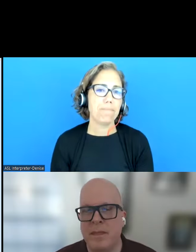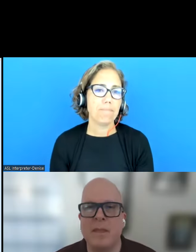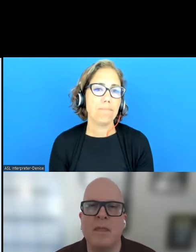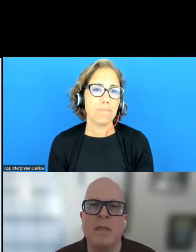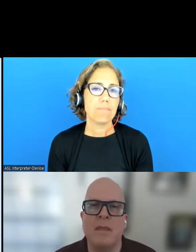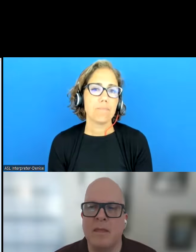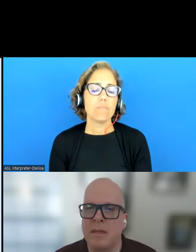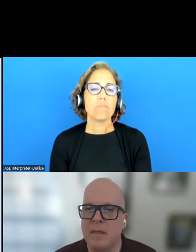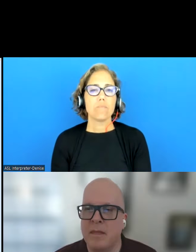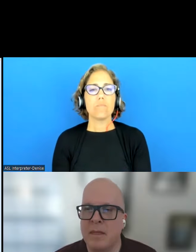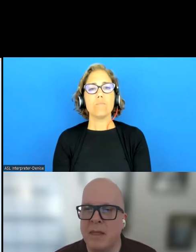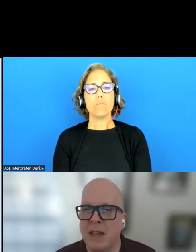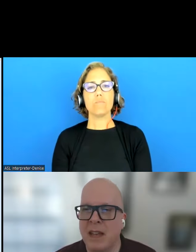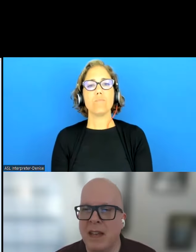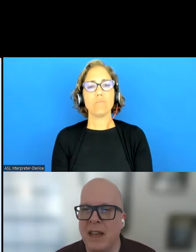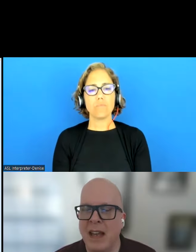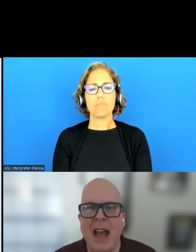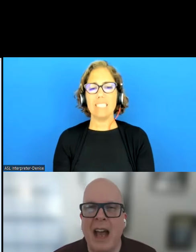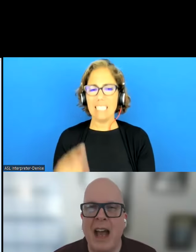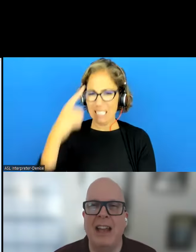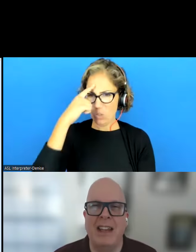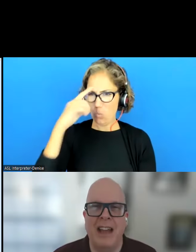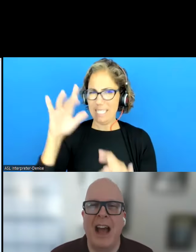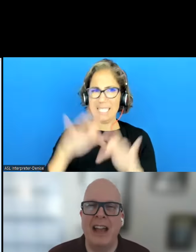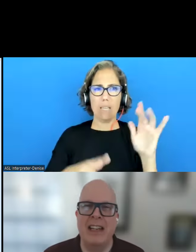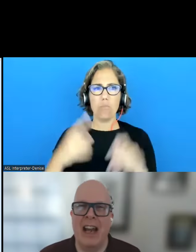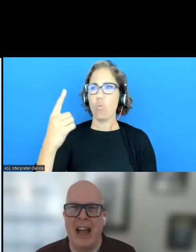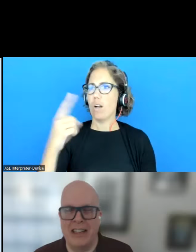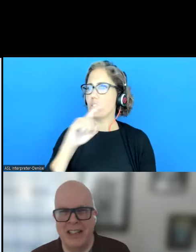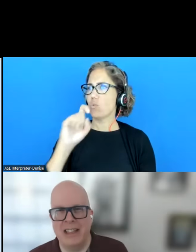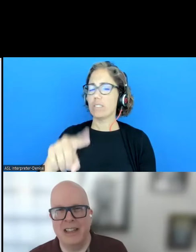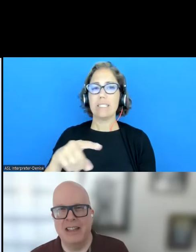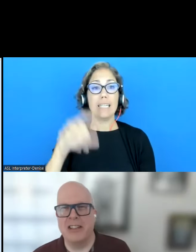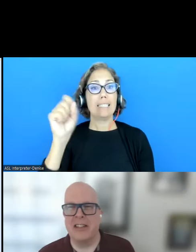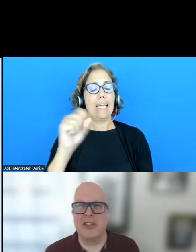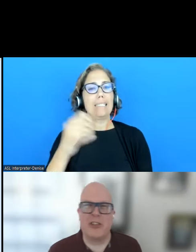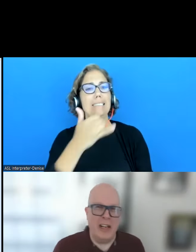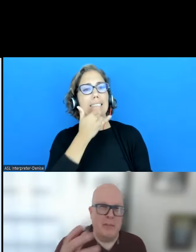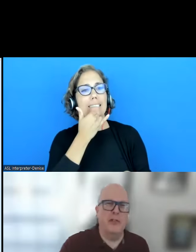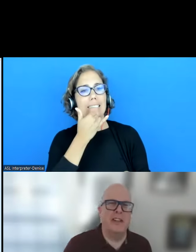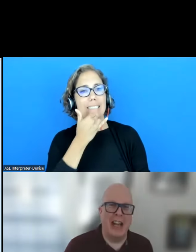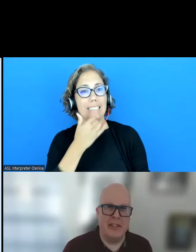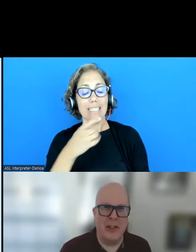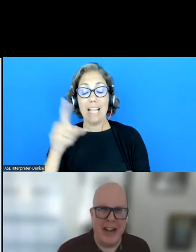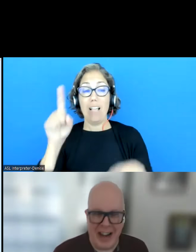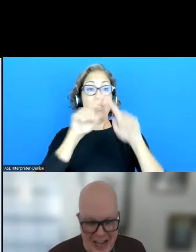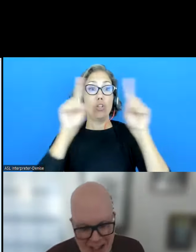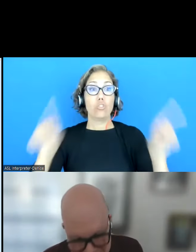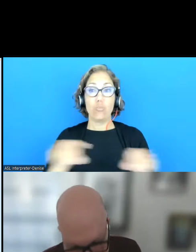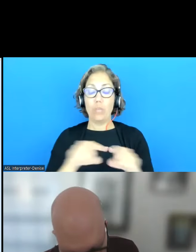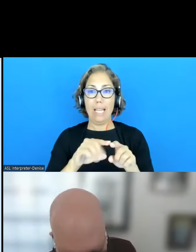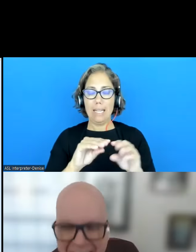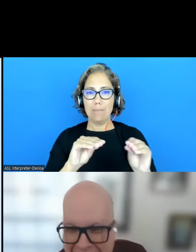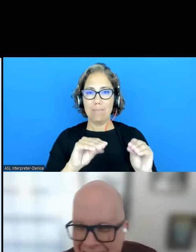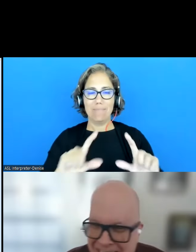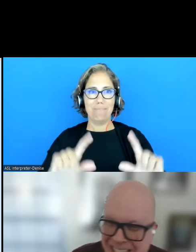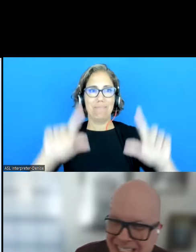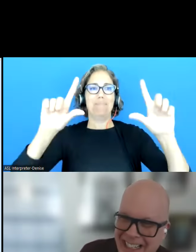And Jeff, I think that we skipped one question. I did. I actually, the screen moved as I was reading and I lost